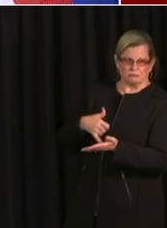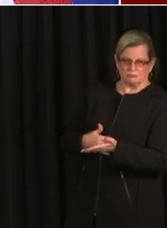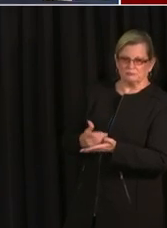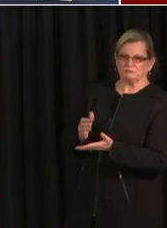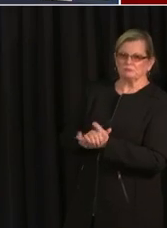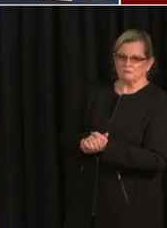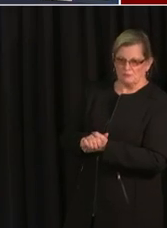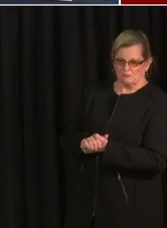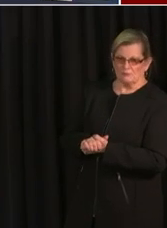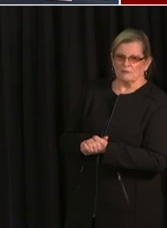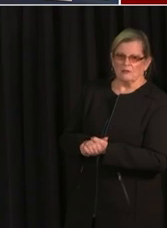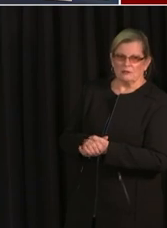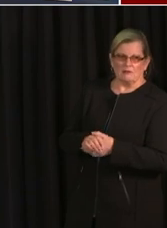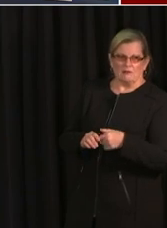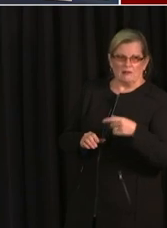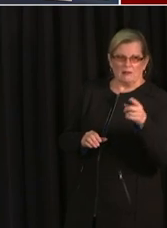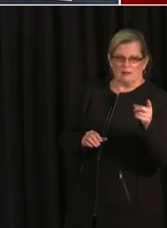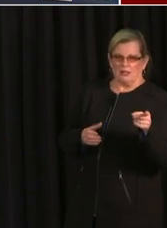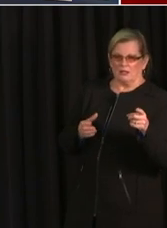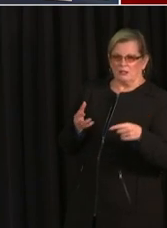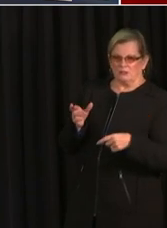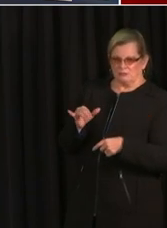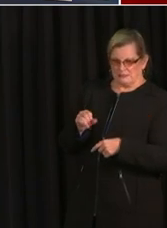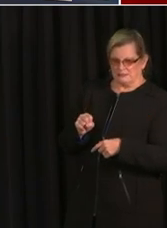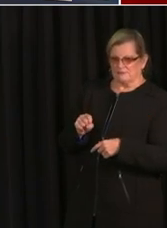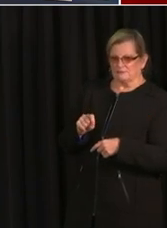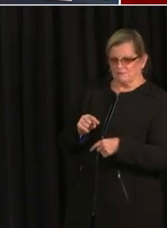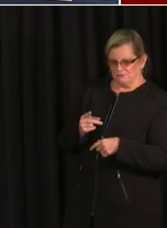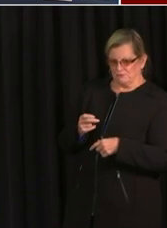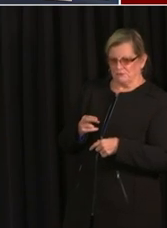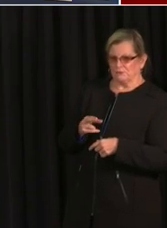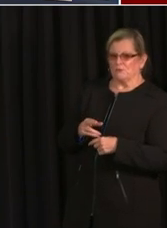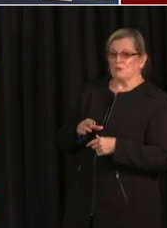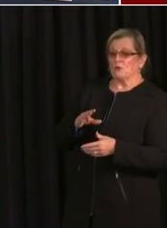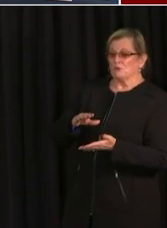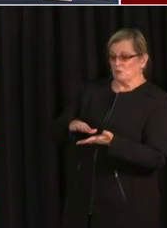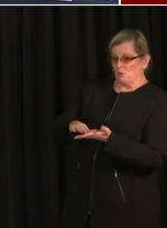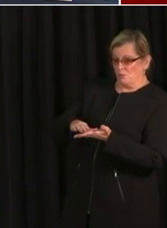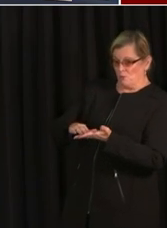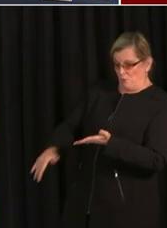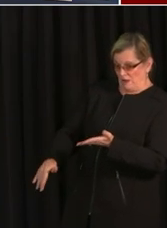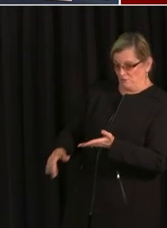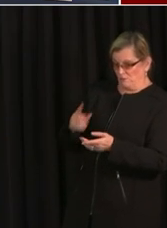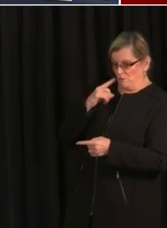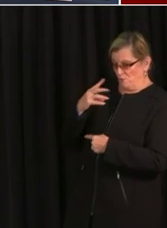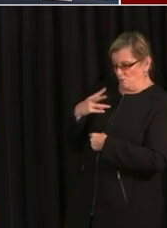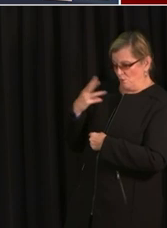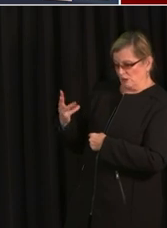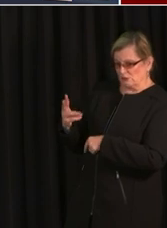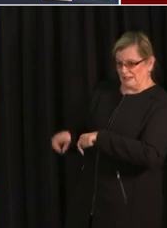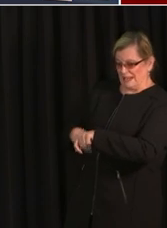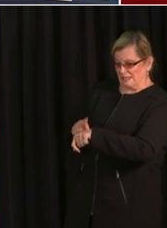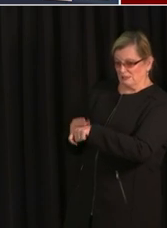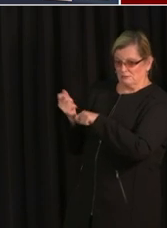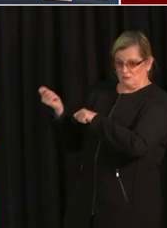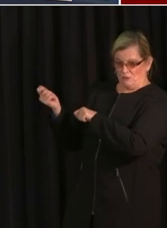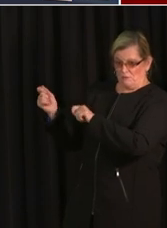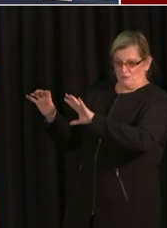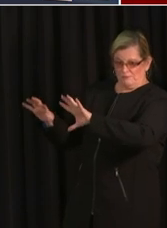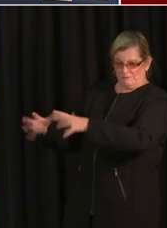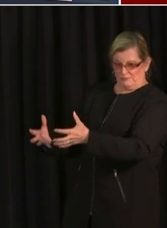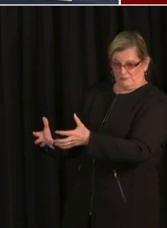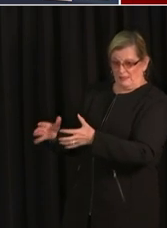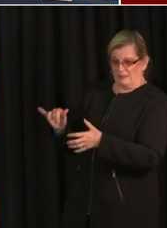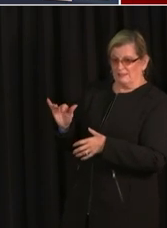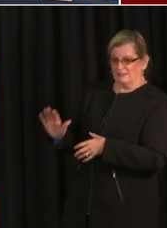So thank you, Mayor. When we issued the waiver for the Washington Nationals, we define their activities as